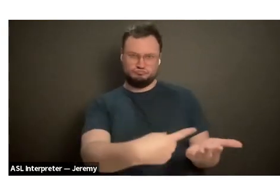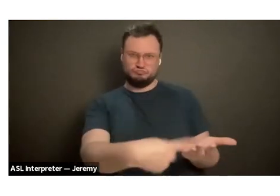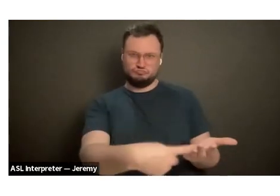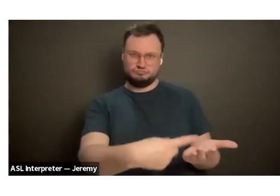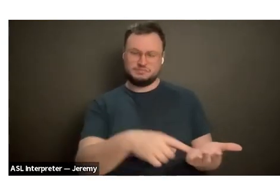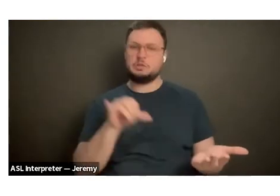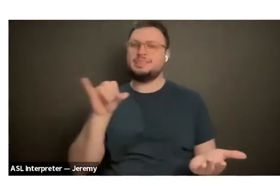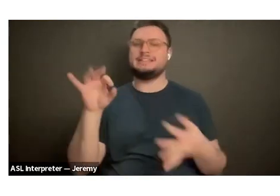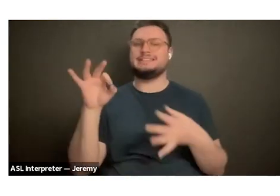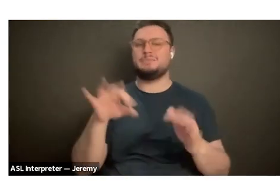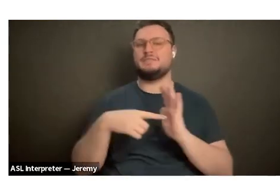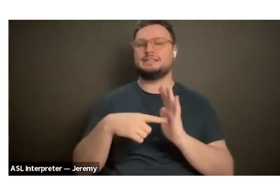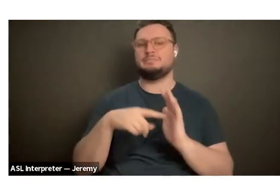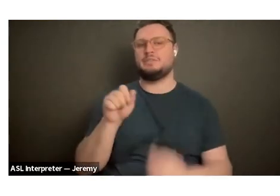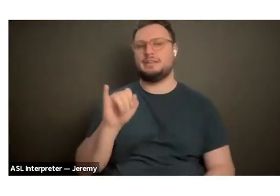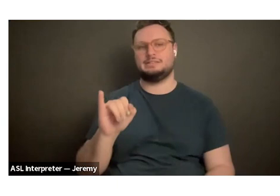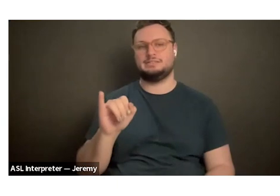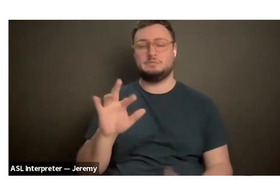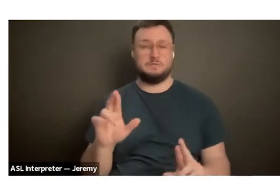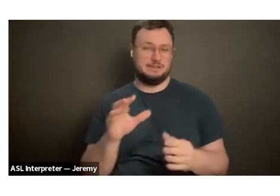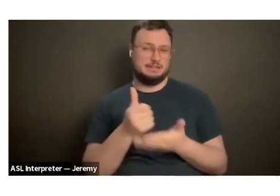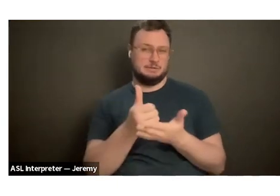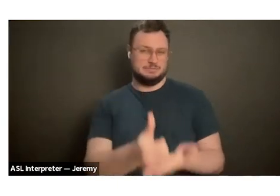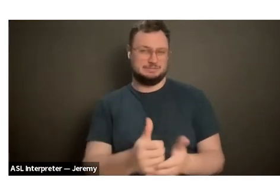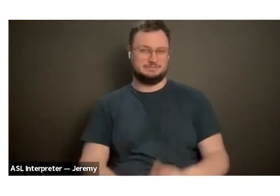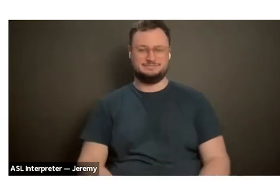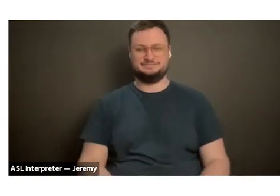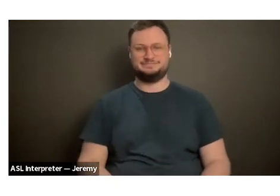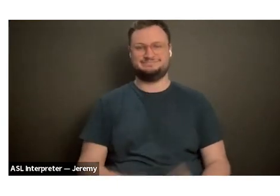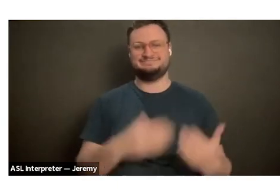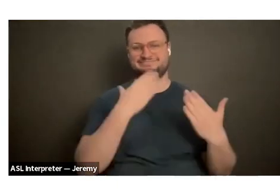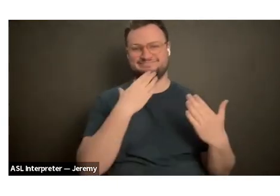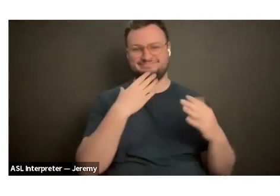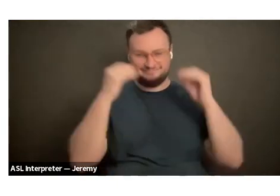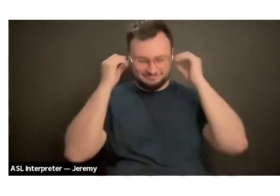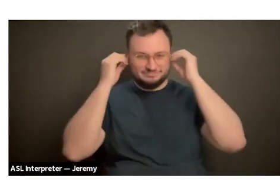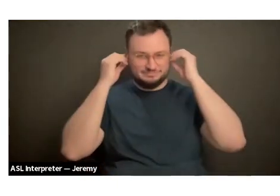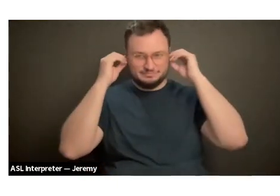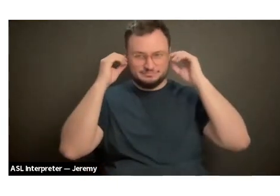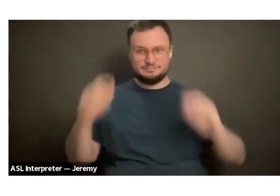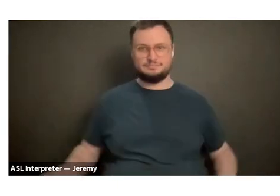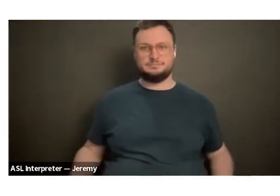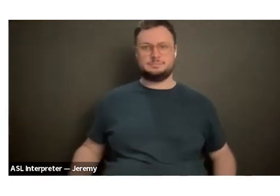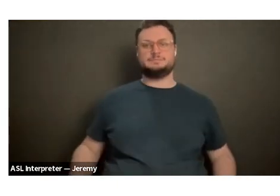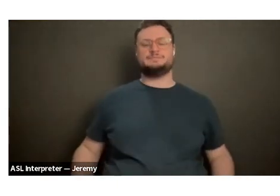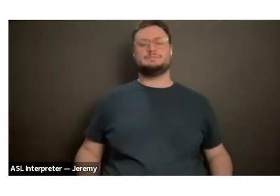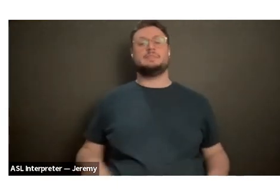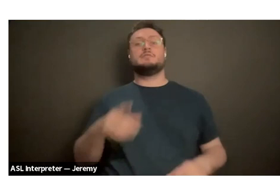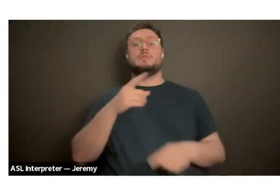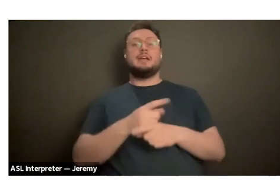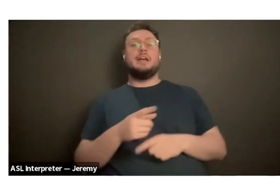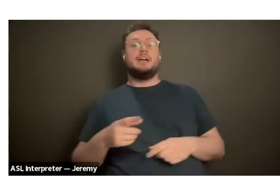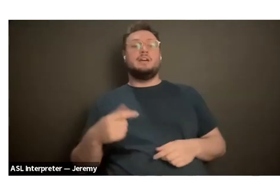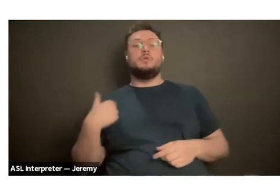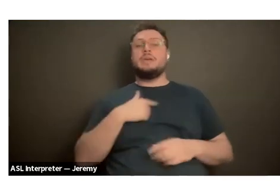yeah, absolutely. I hope that's helpful. Super helpful. Thank you so much. And yeah, I mean, you don't know what you don't know.